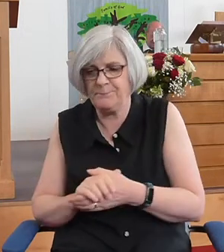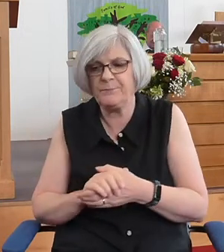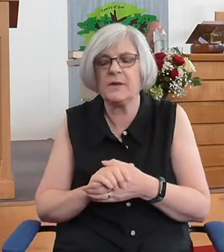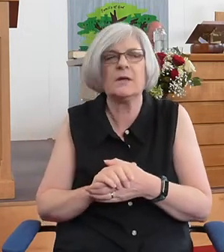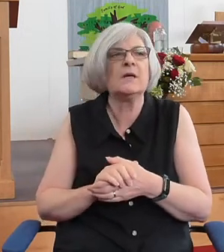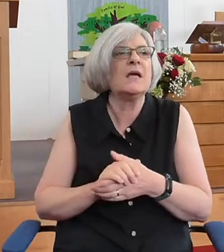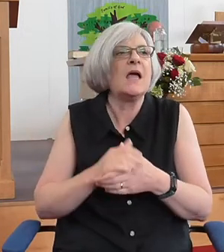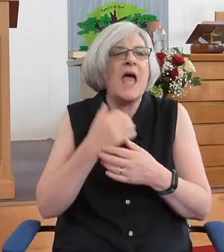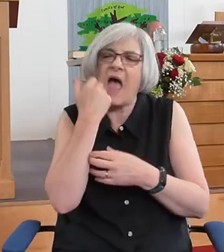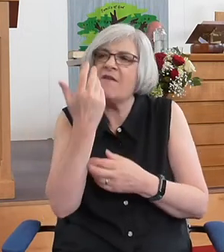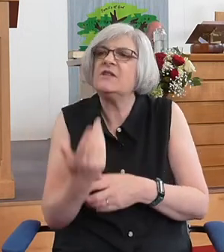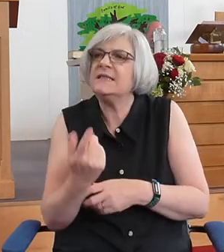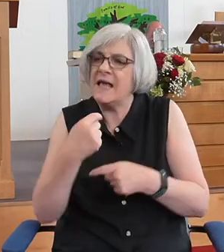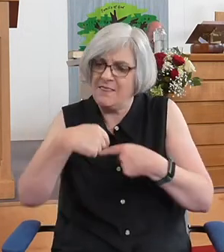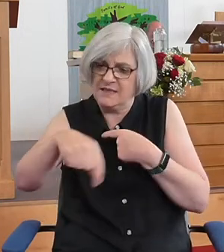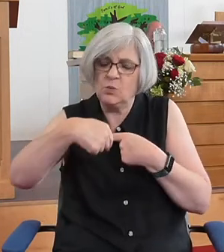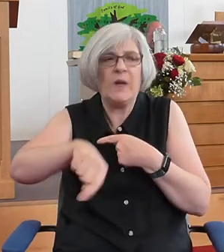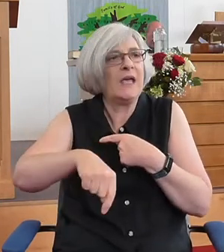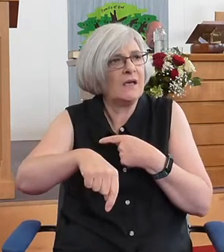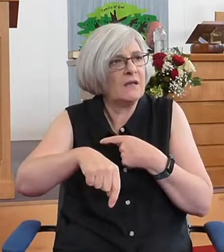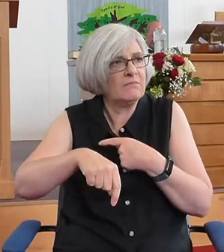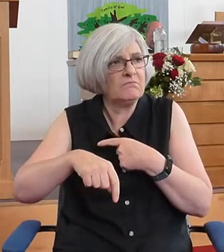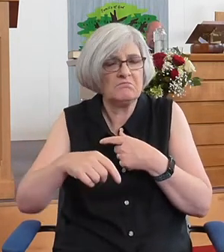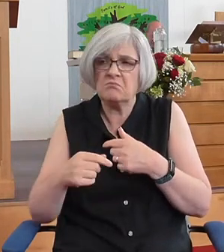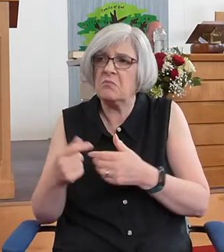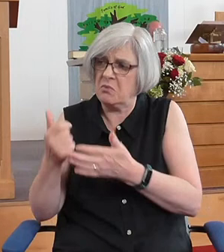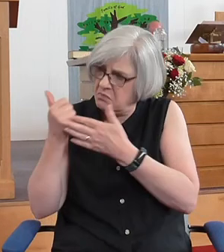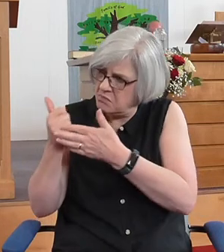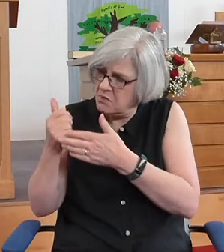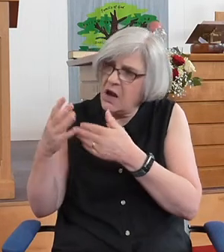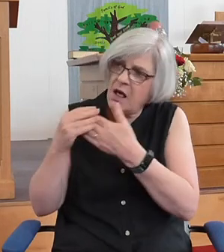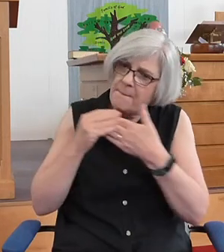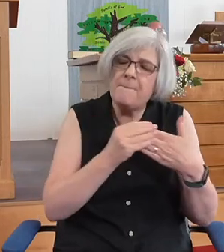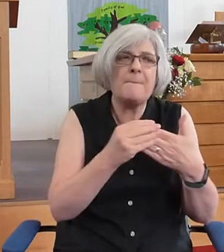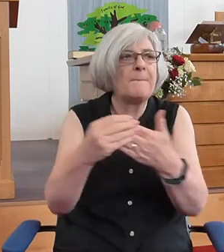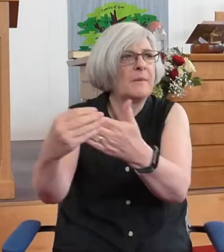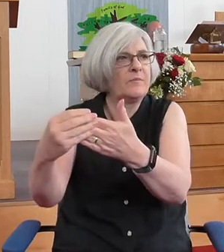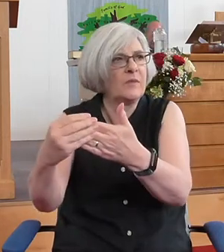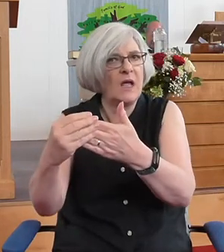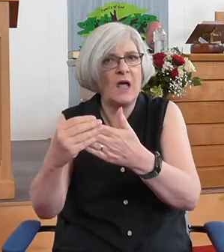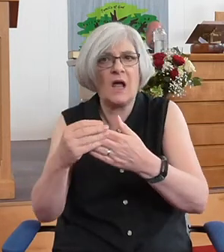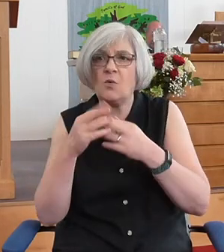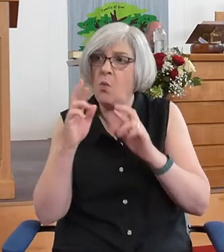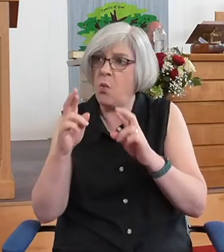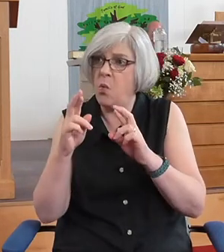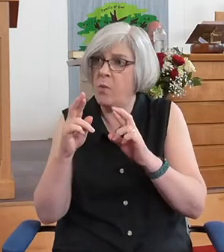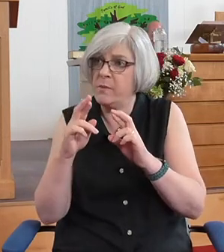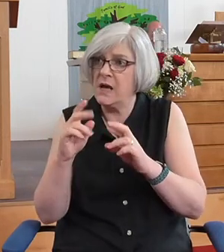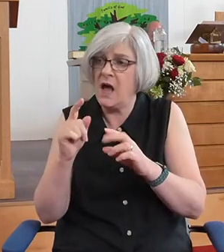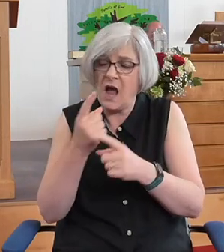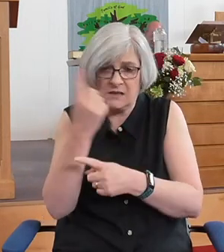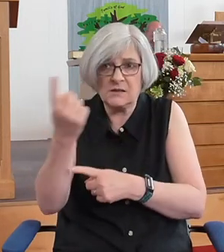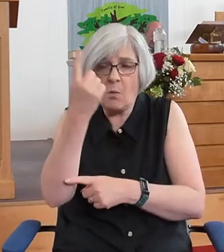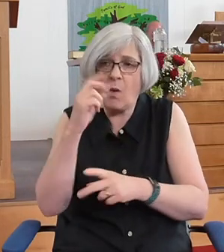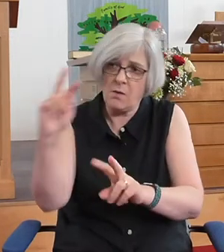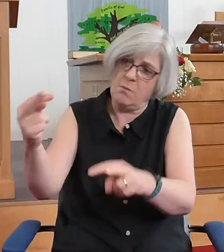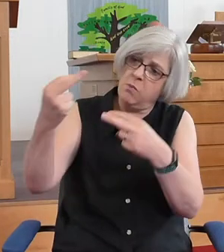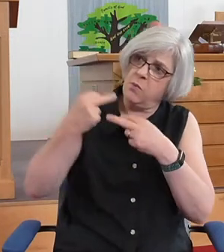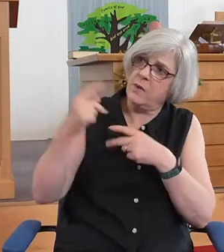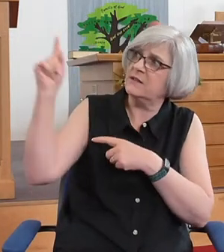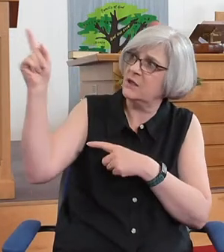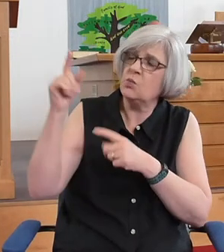week. And through our praise, may we be a beacon that guides someone we know to you, to the salvation that you offer.